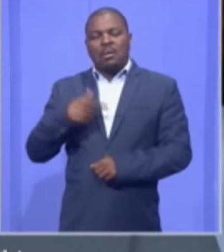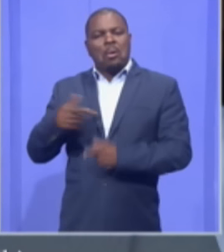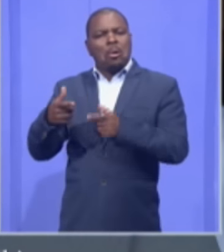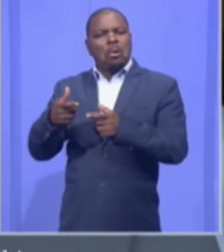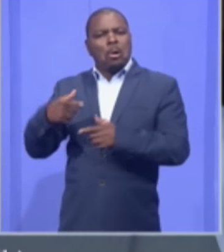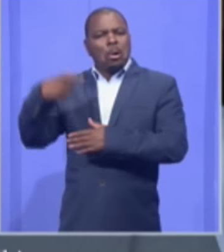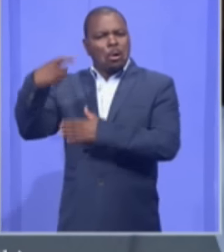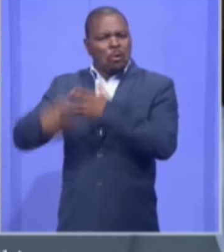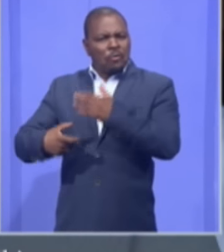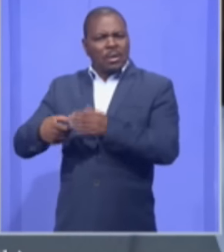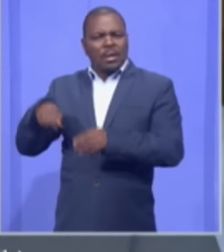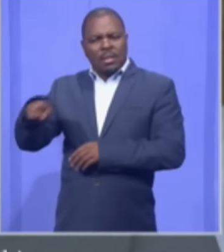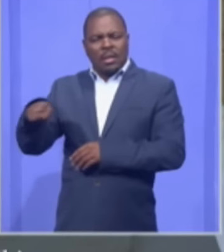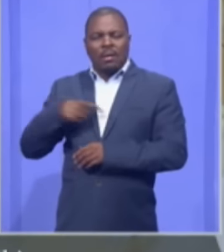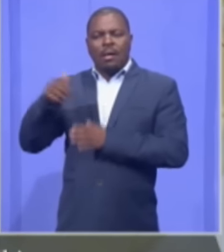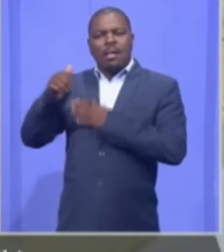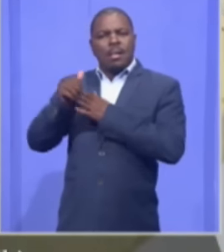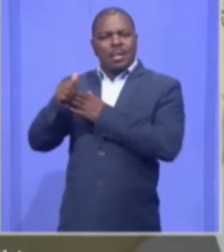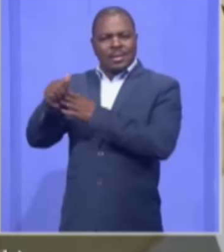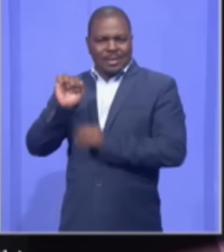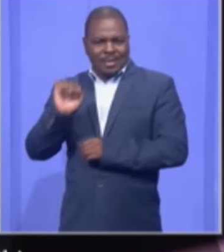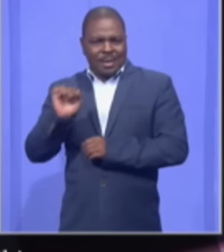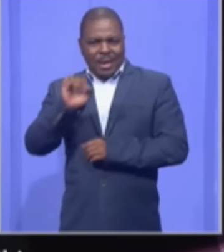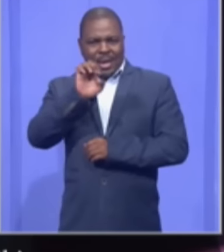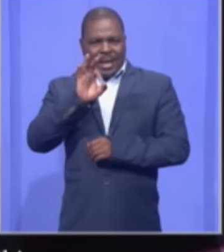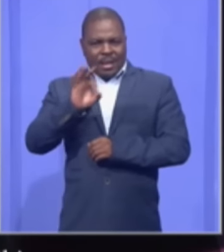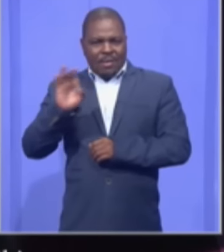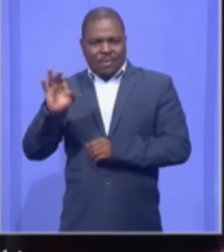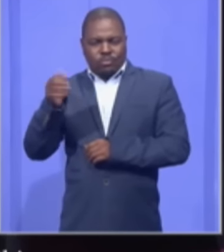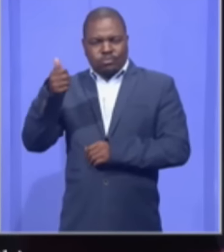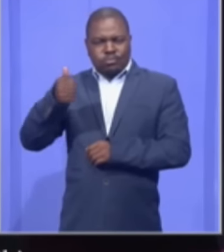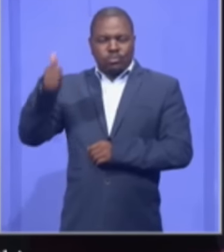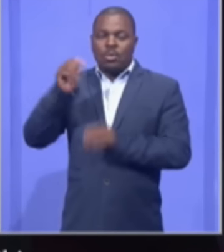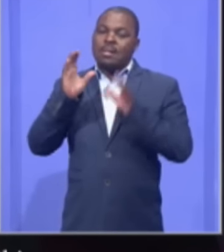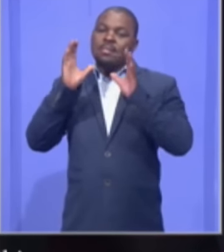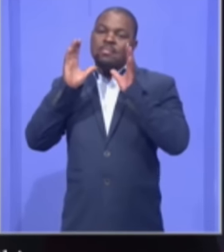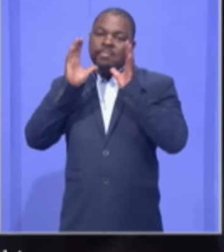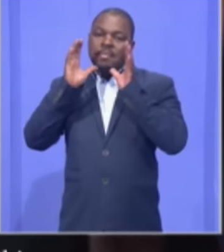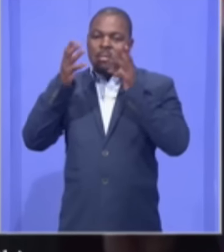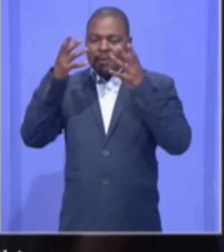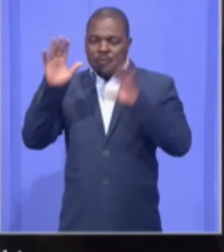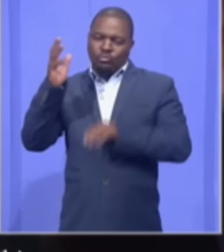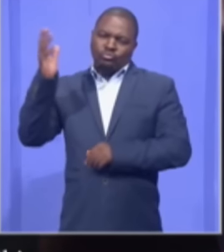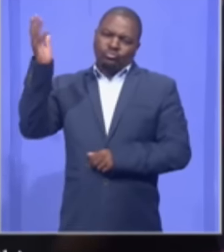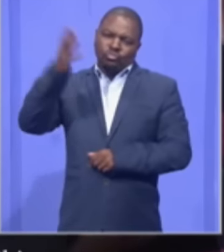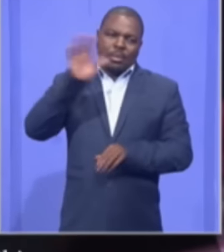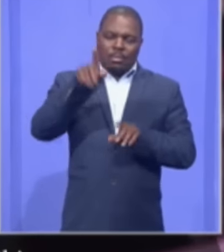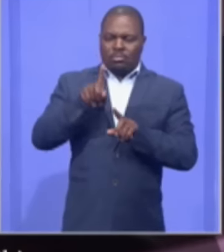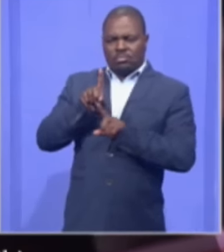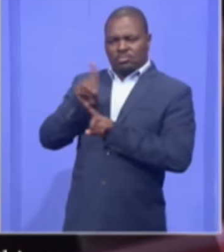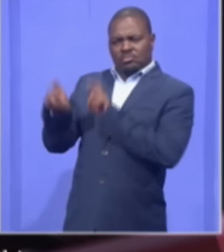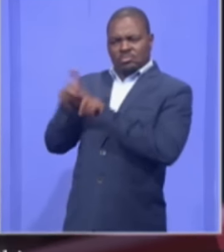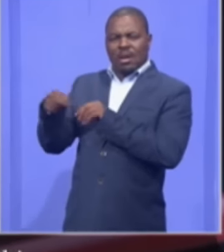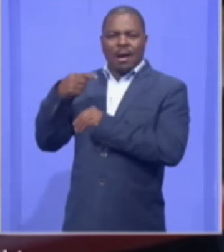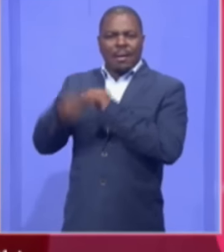dirwa ke yena moetapele wa lekoko la EFF Julius Malema. Re ba mmotšiša